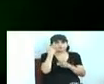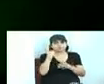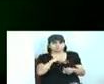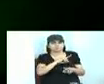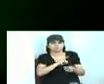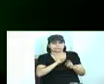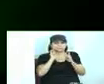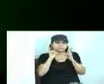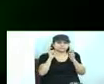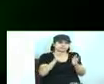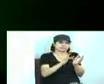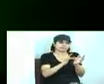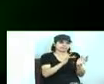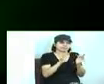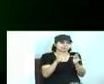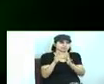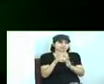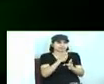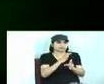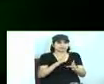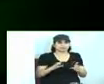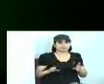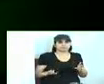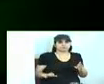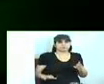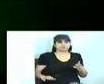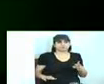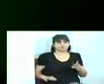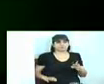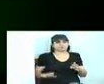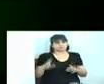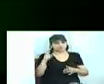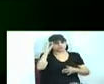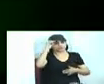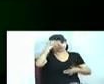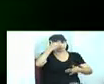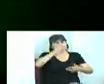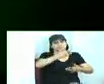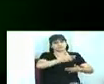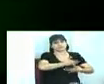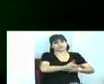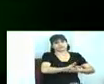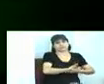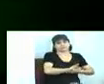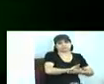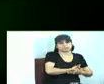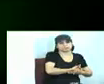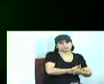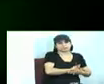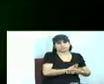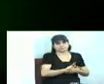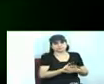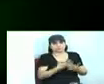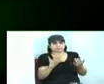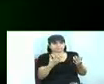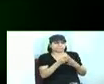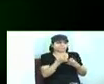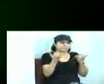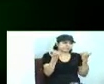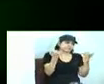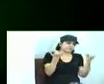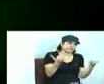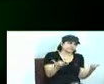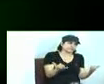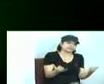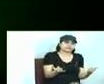we're given Jesus Christ, the Son.